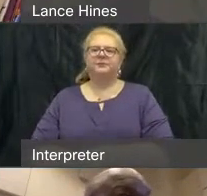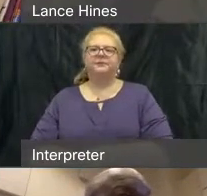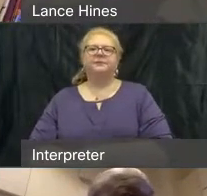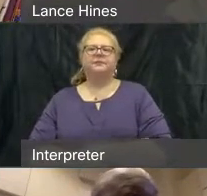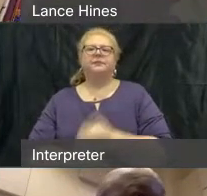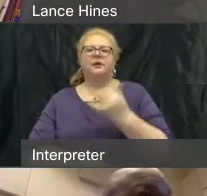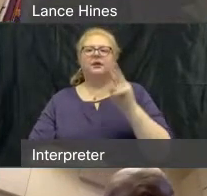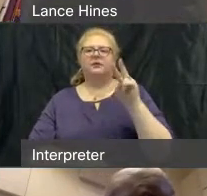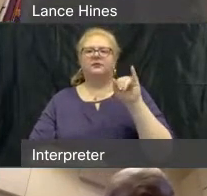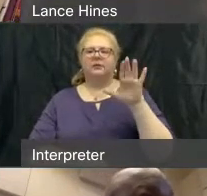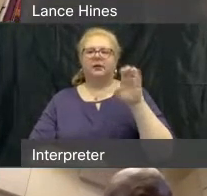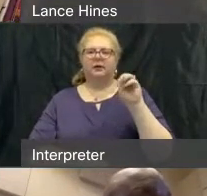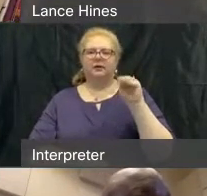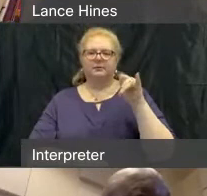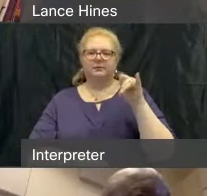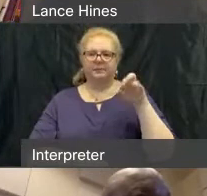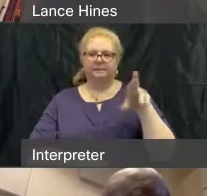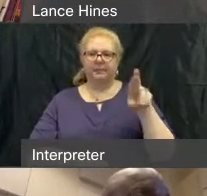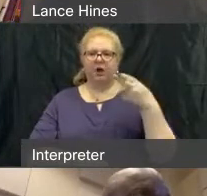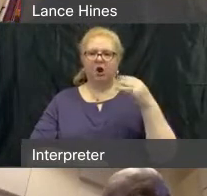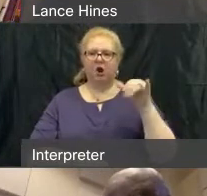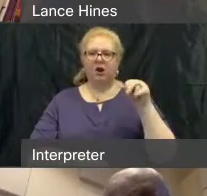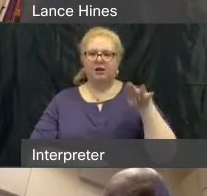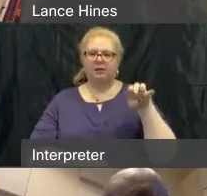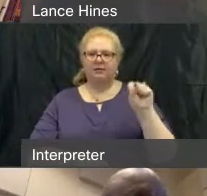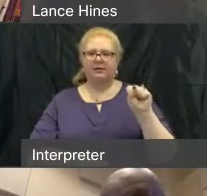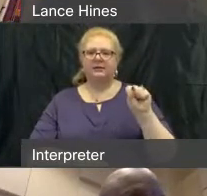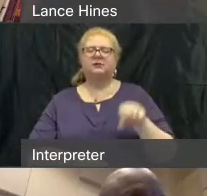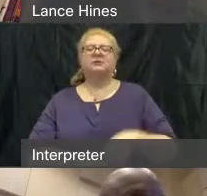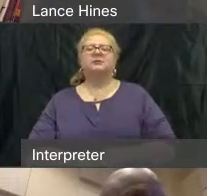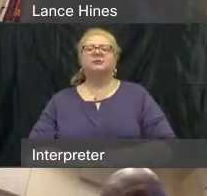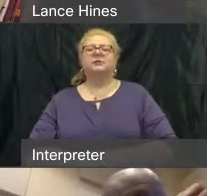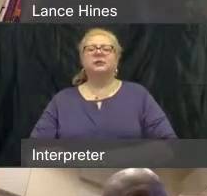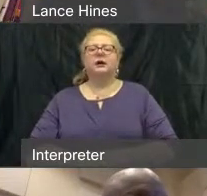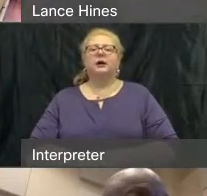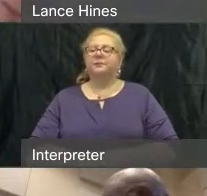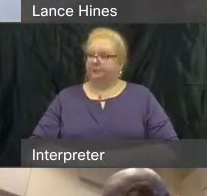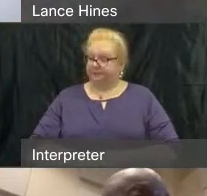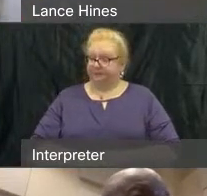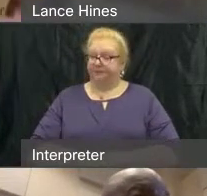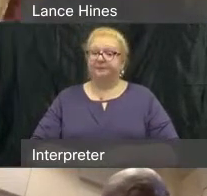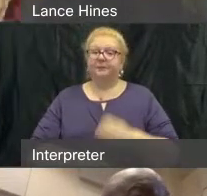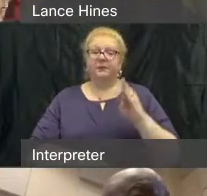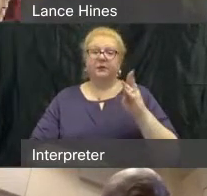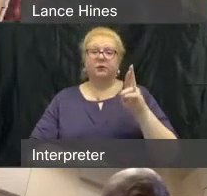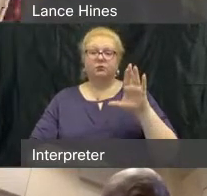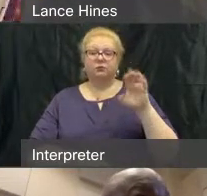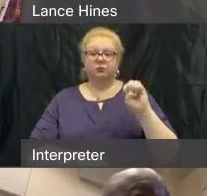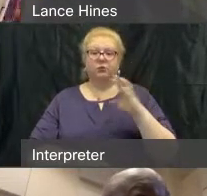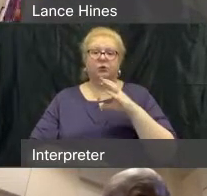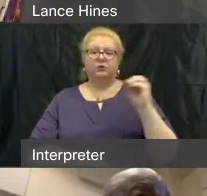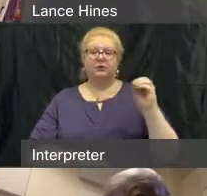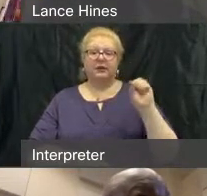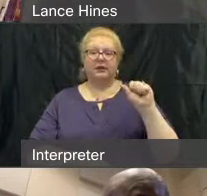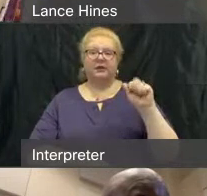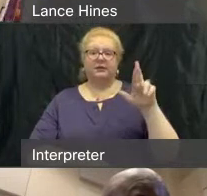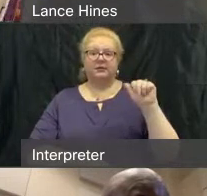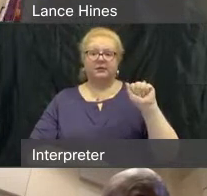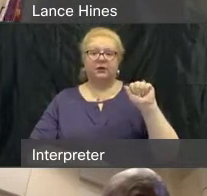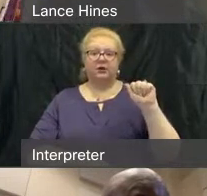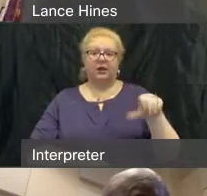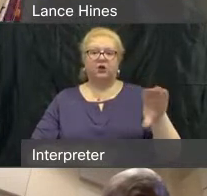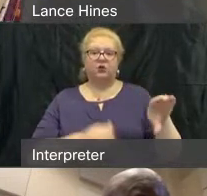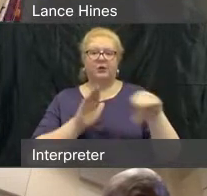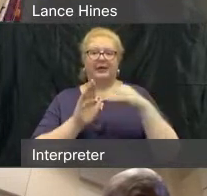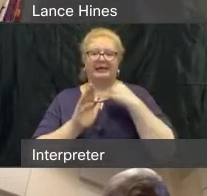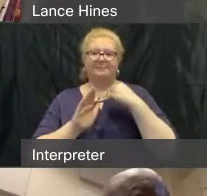Vice Mayor Hines? Yes. Bruce and Sarah, could you please email these documents to me, so I